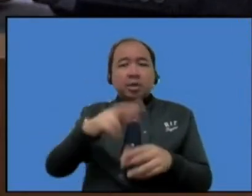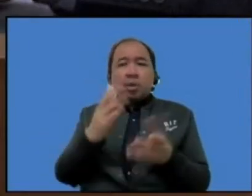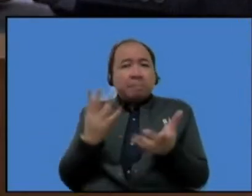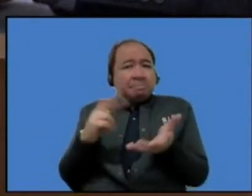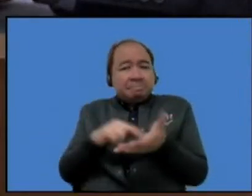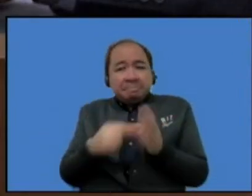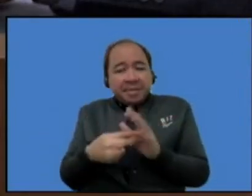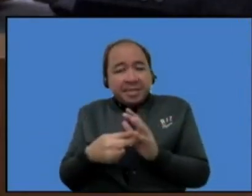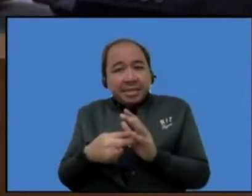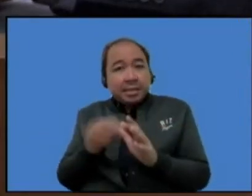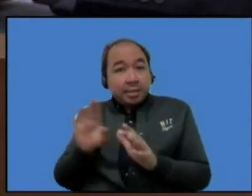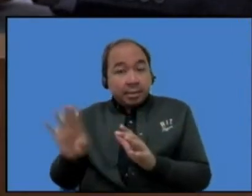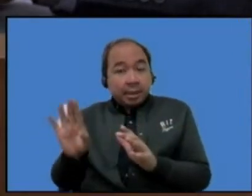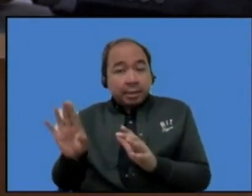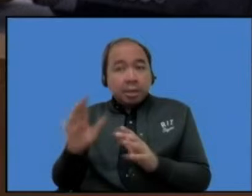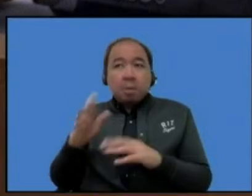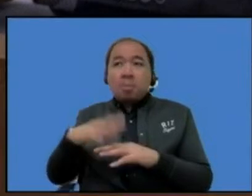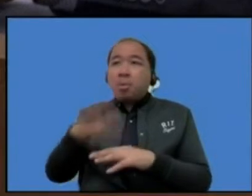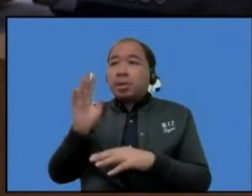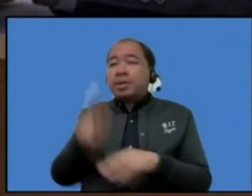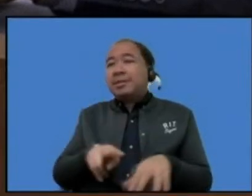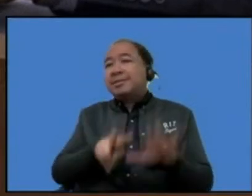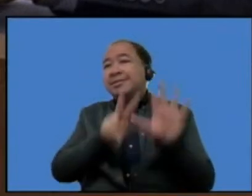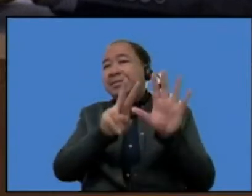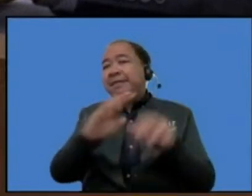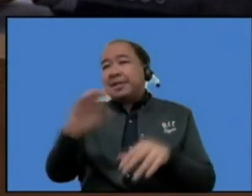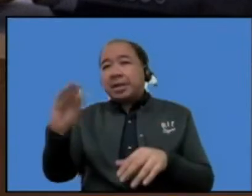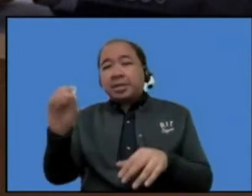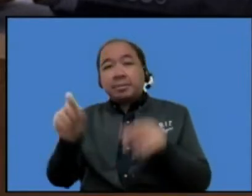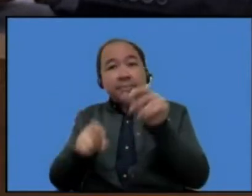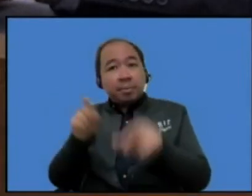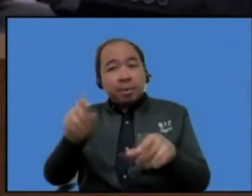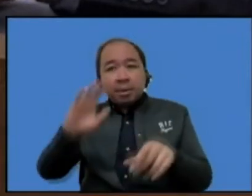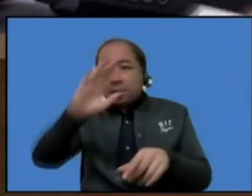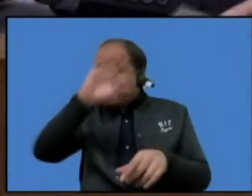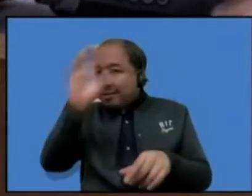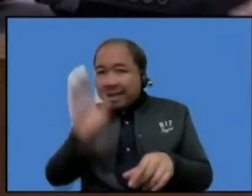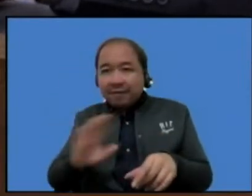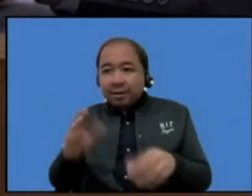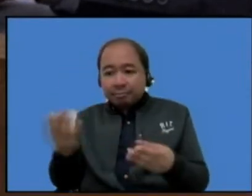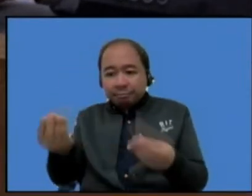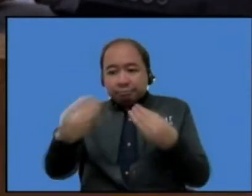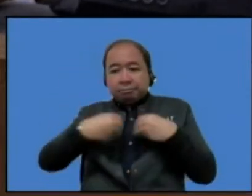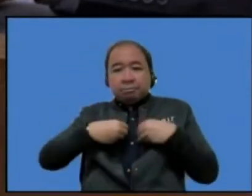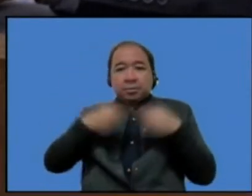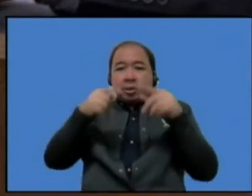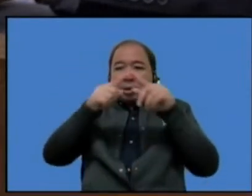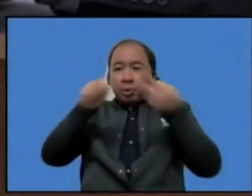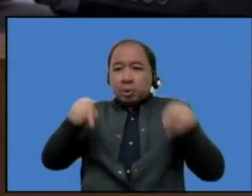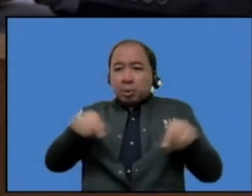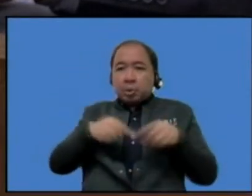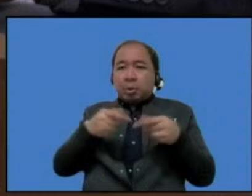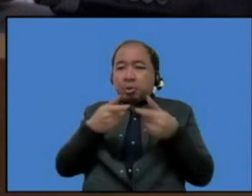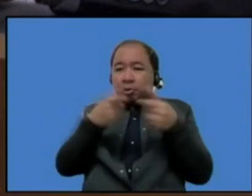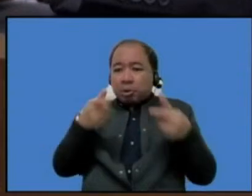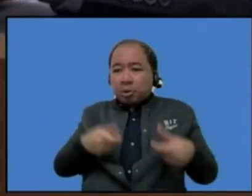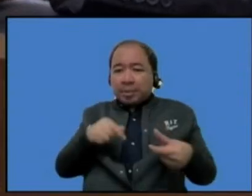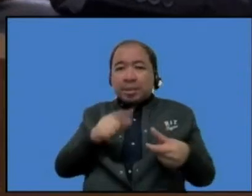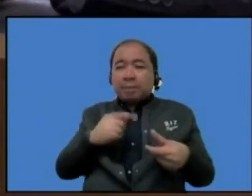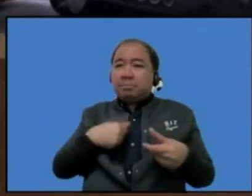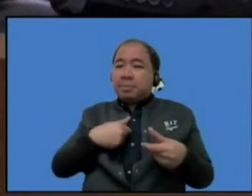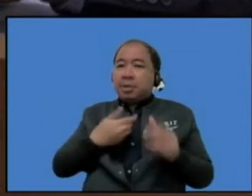dear chairs, that more than 700 people have never had any documents. So our government provided this with document,